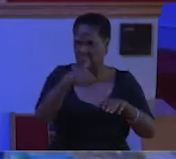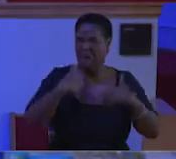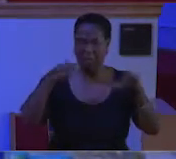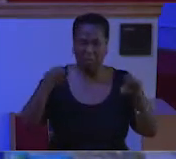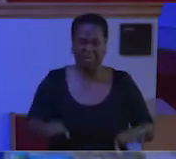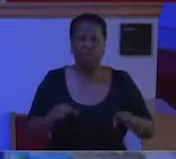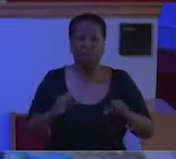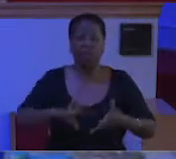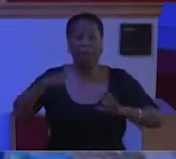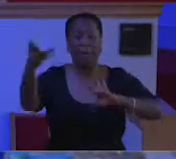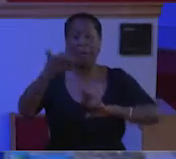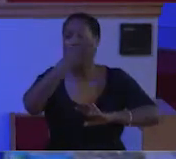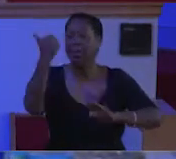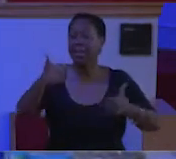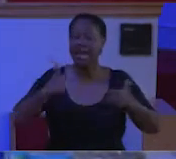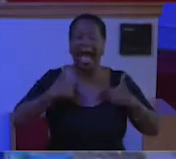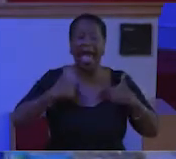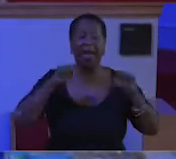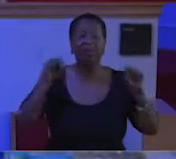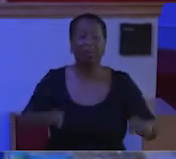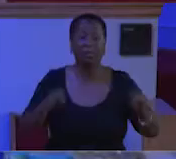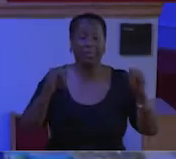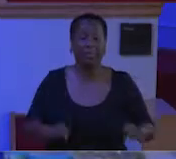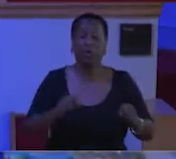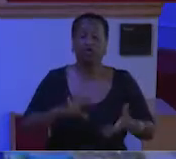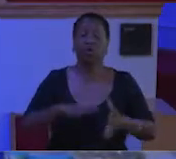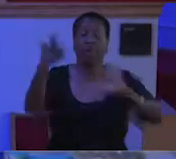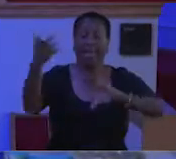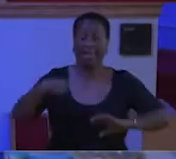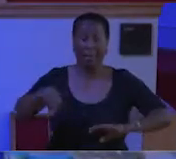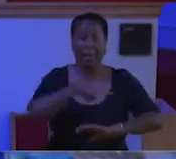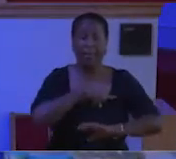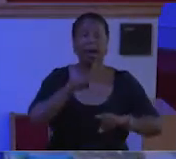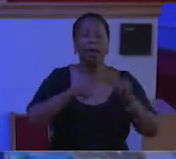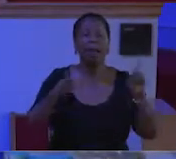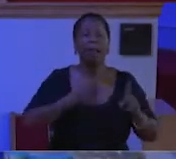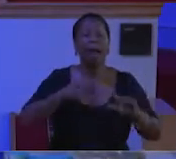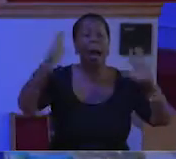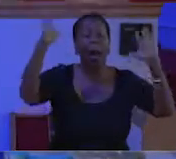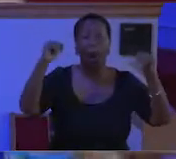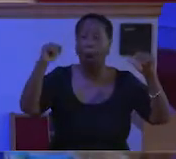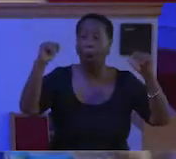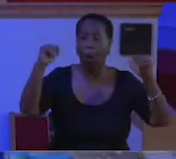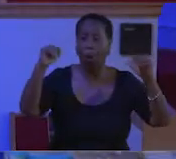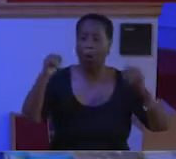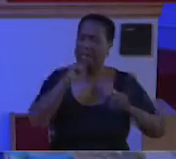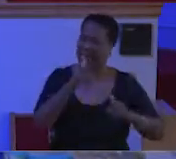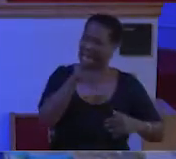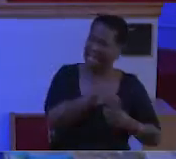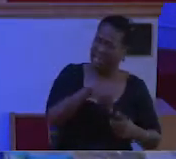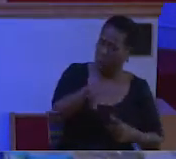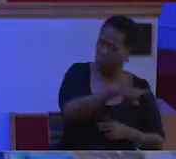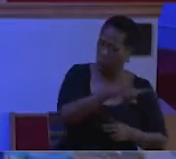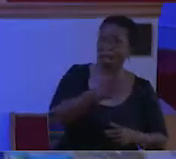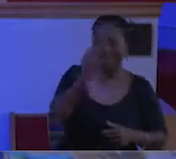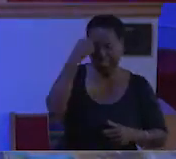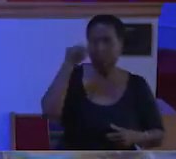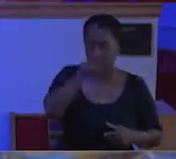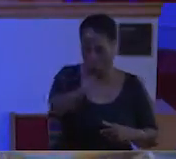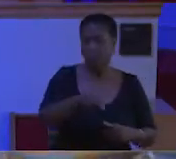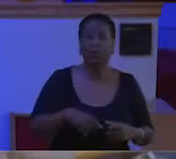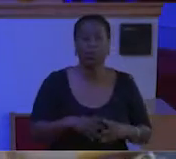up because I've got the potential to mess up. But my hope is not in you. It's for